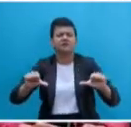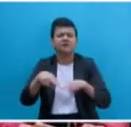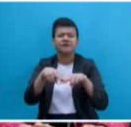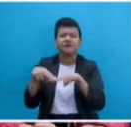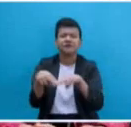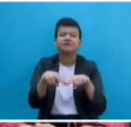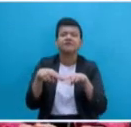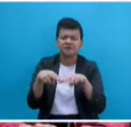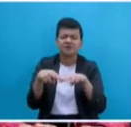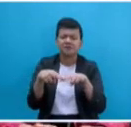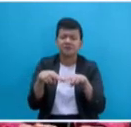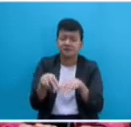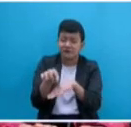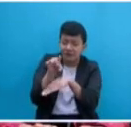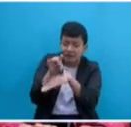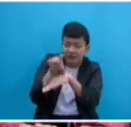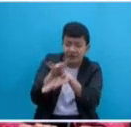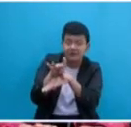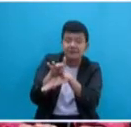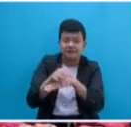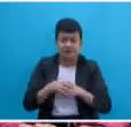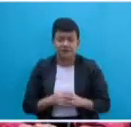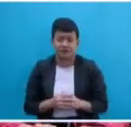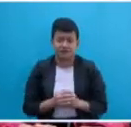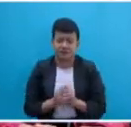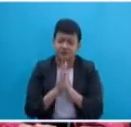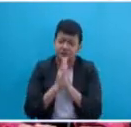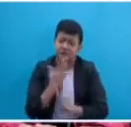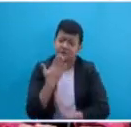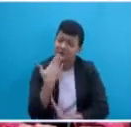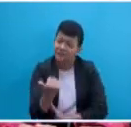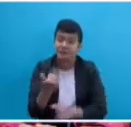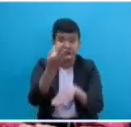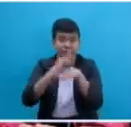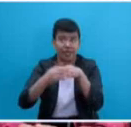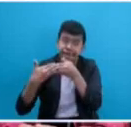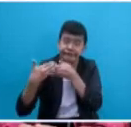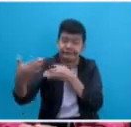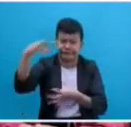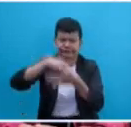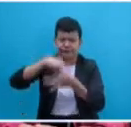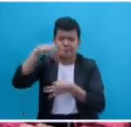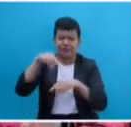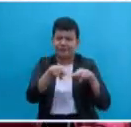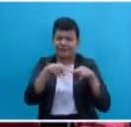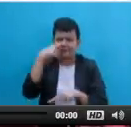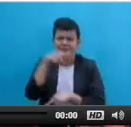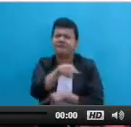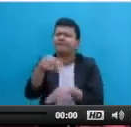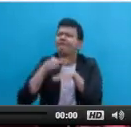Advise His Excellency the President to call for fresh elections so that the people of Fiji can give a fresh mandate to